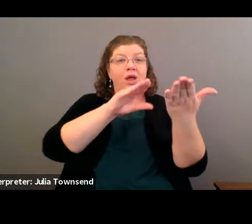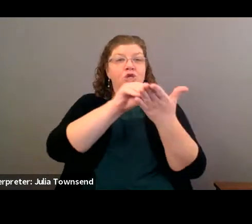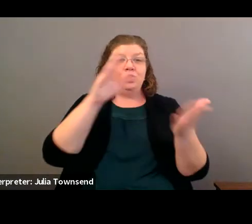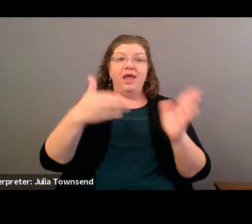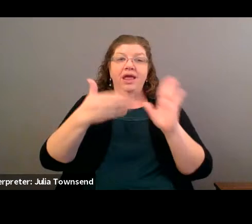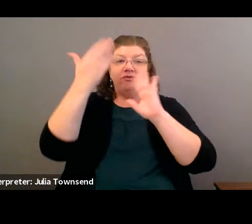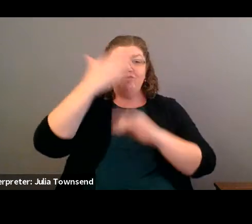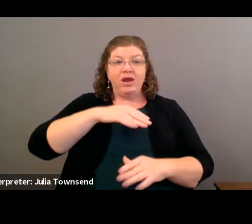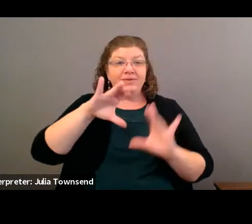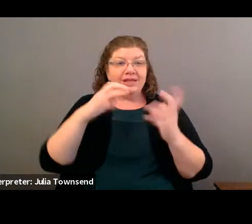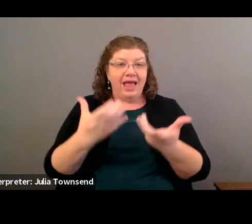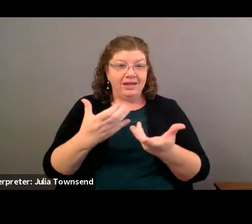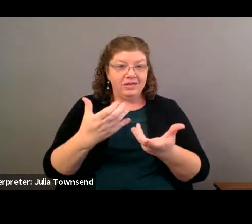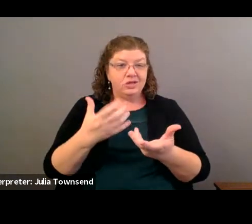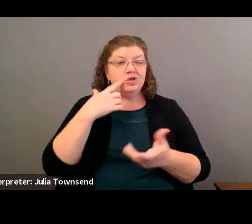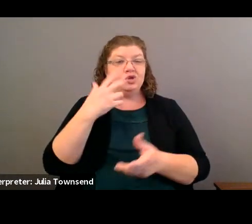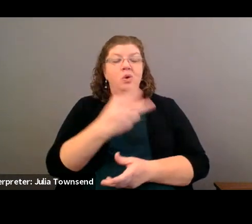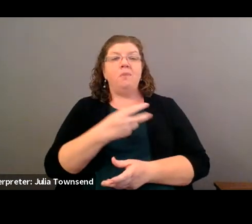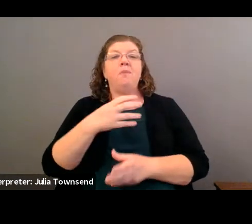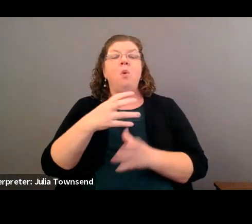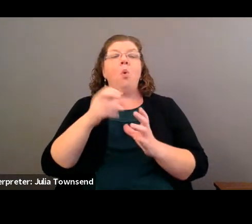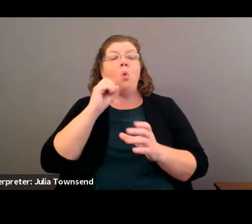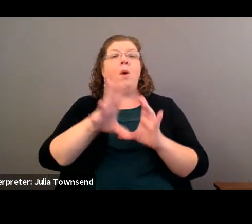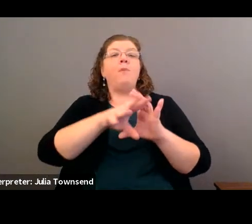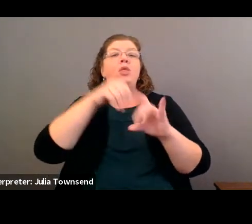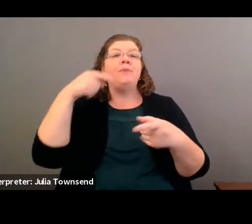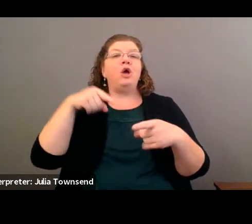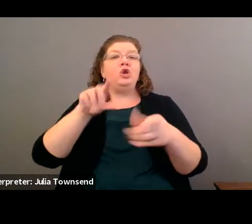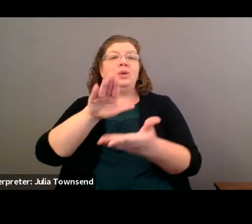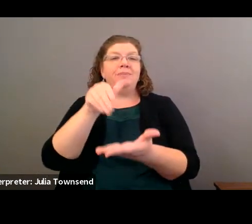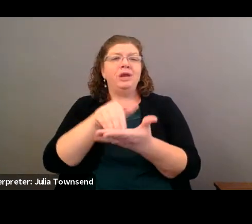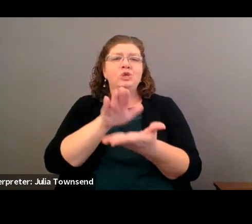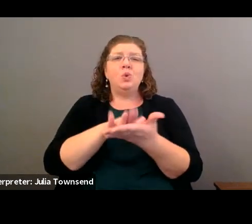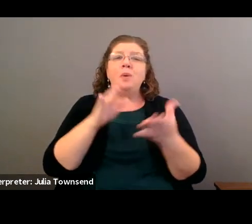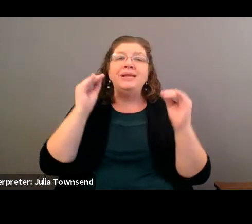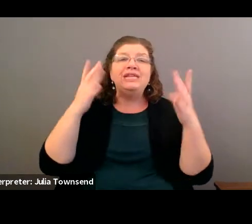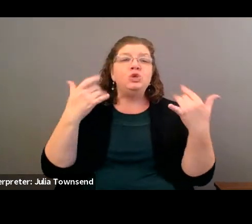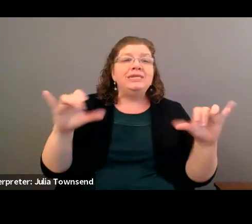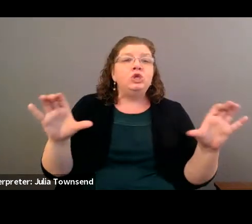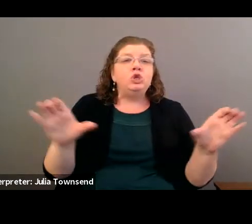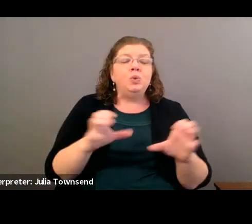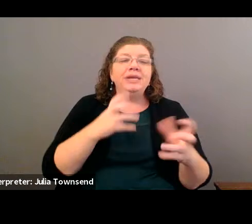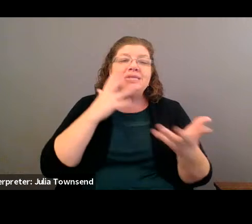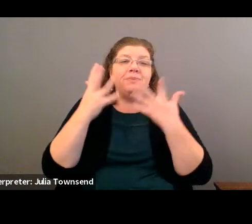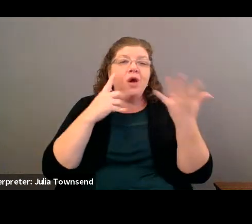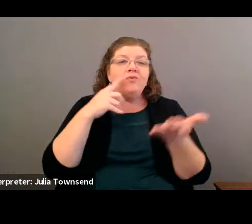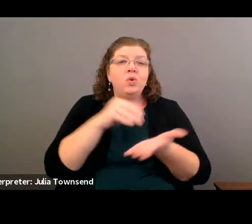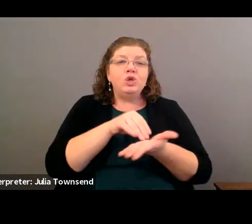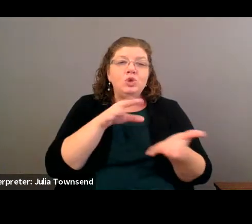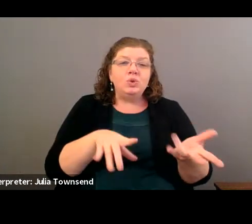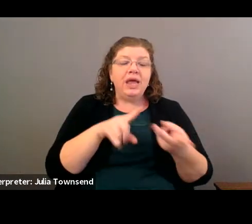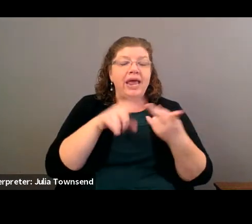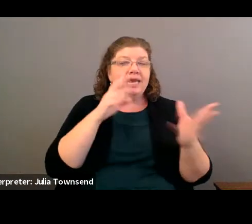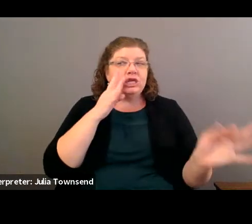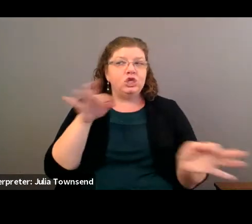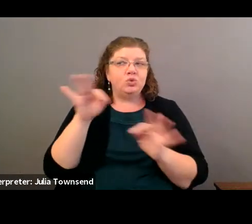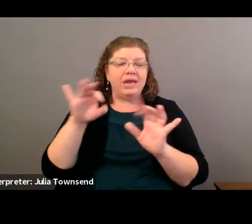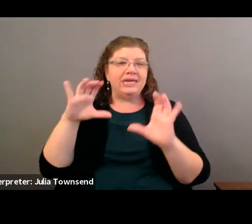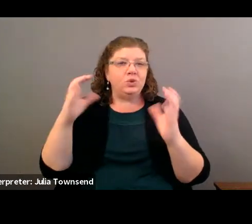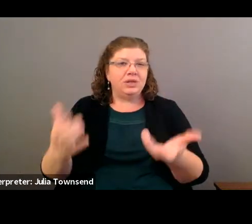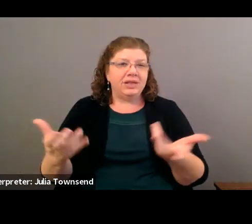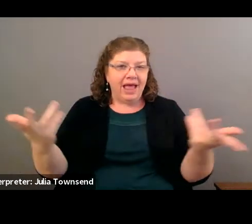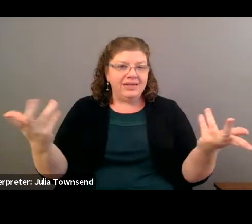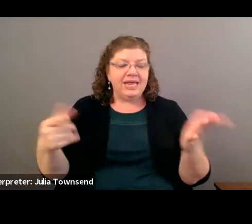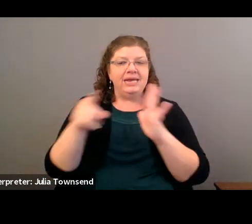class or pull them out during the middle of class, but teachers still do this. It is embarrassing for the student and it is distracting to the class,